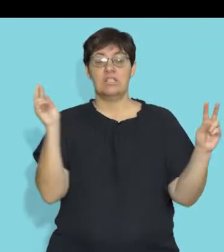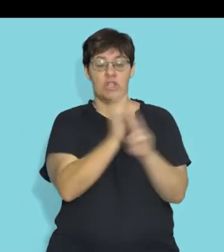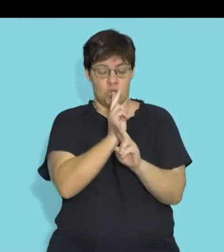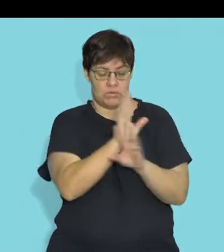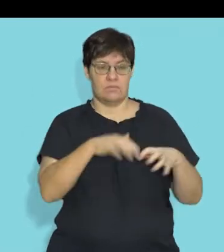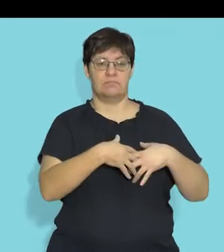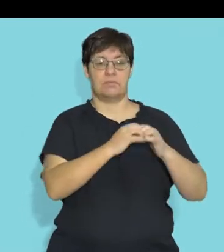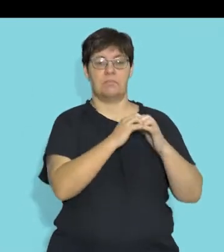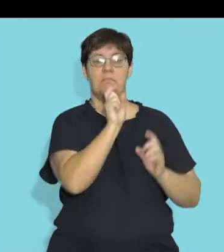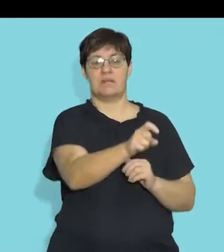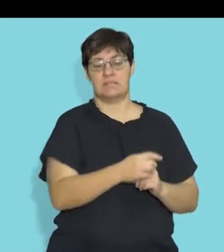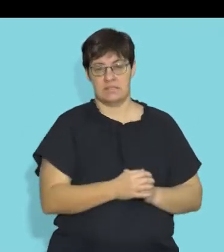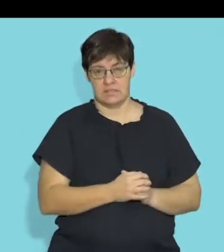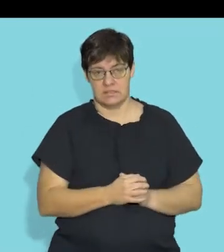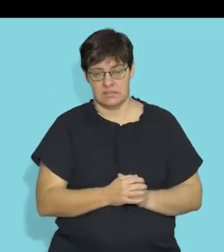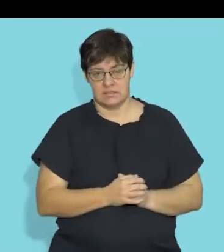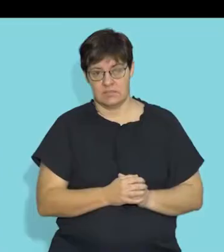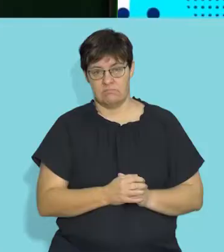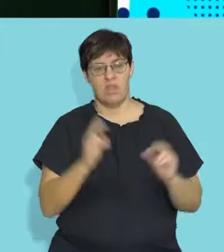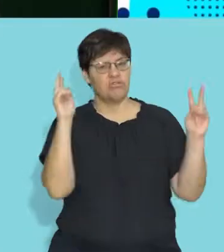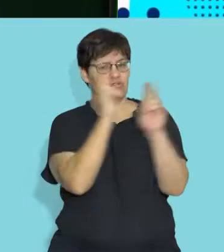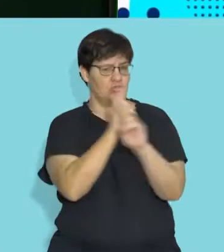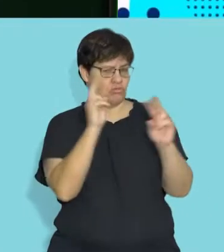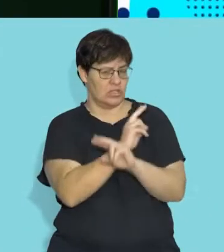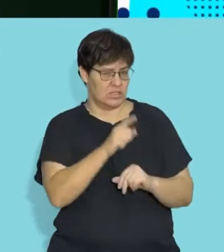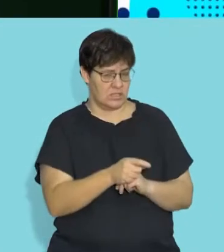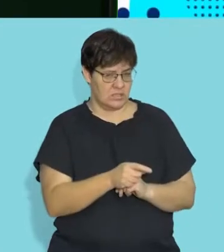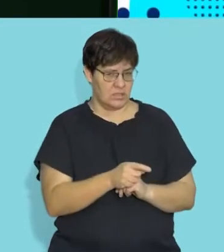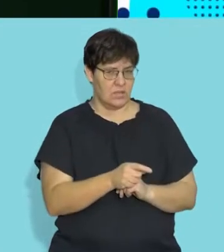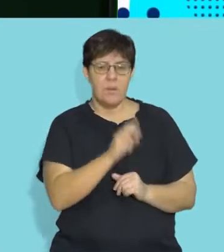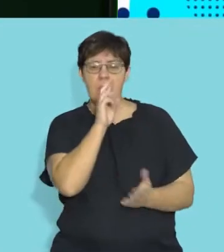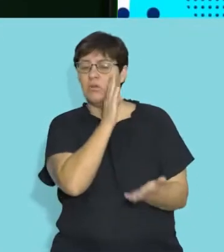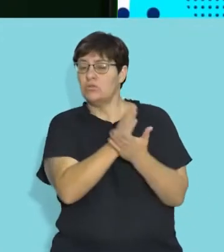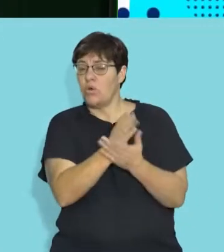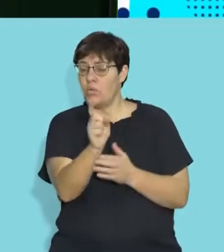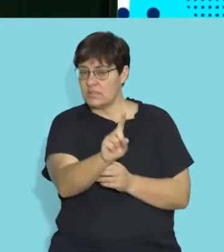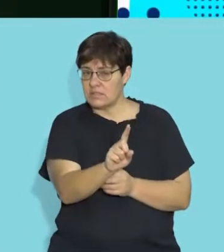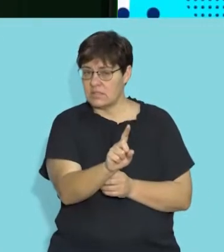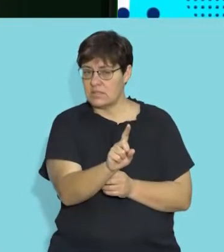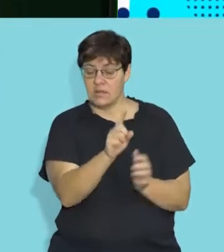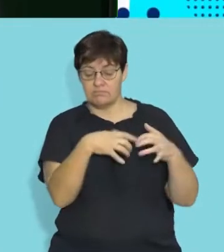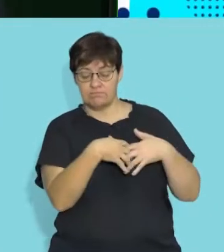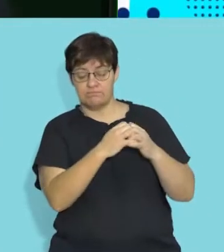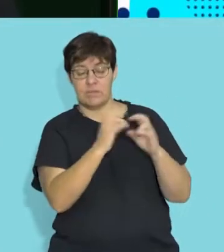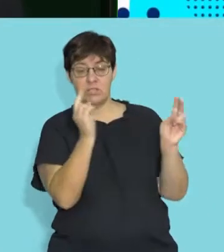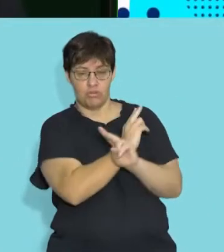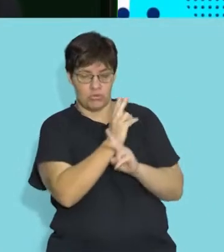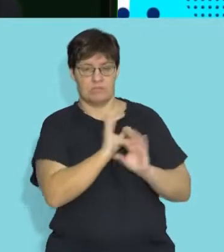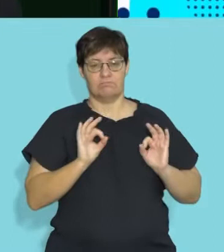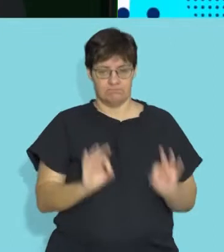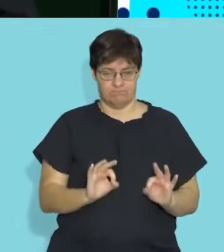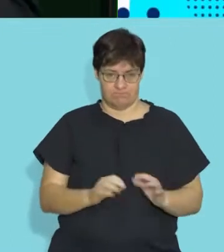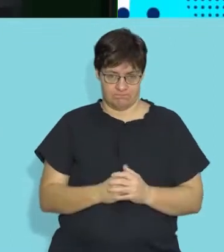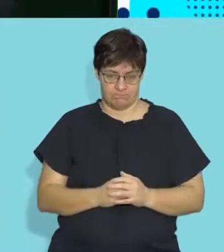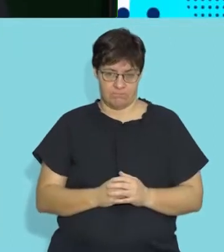important. Now, when we're looking at security, make sure that the security that you are setting up is effective. In other